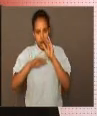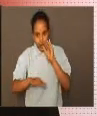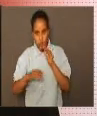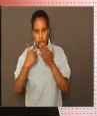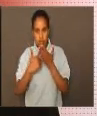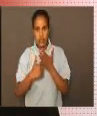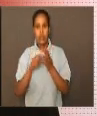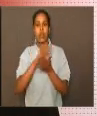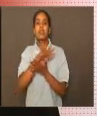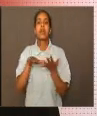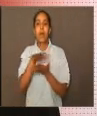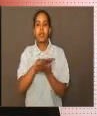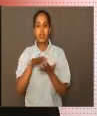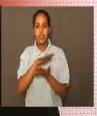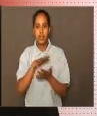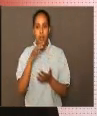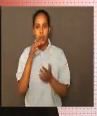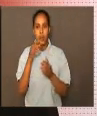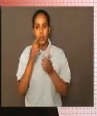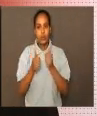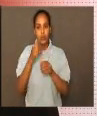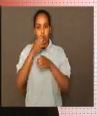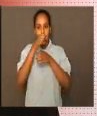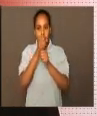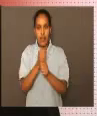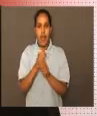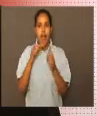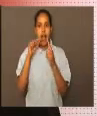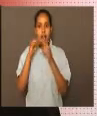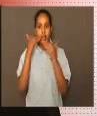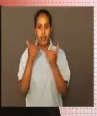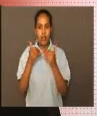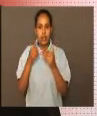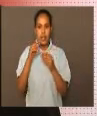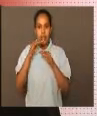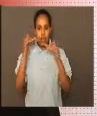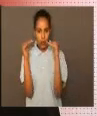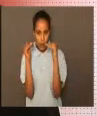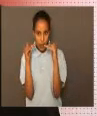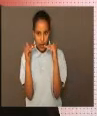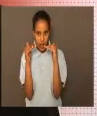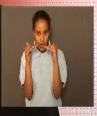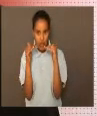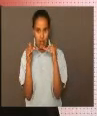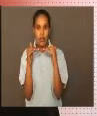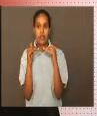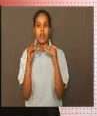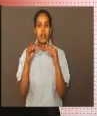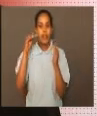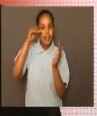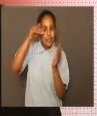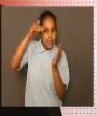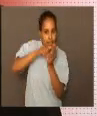this disturbance, which continues until the equilibrium is